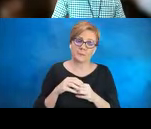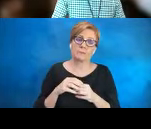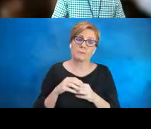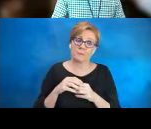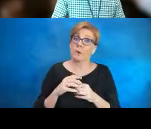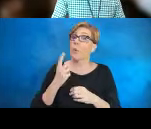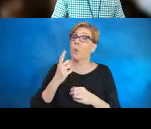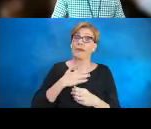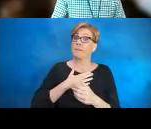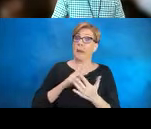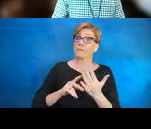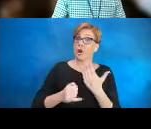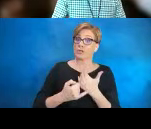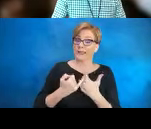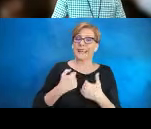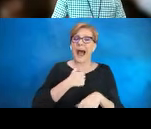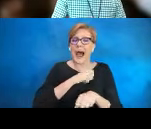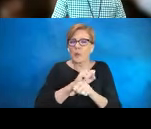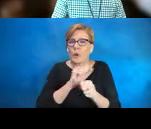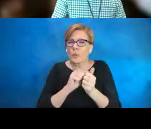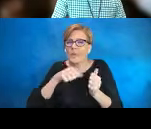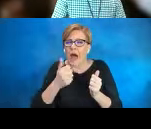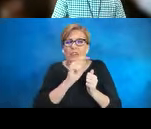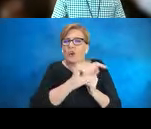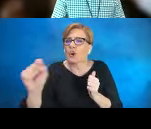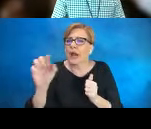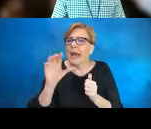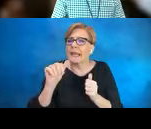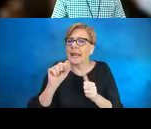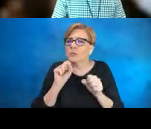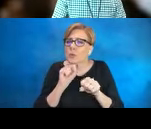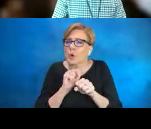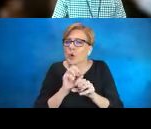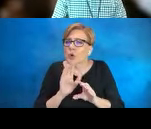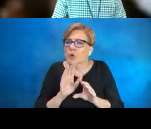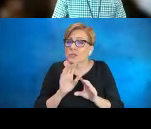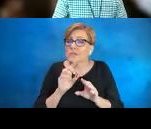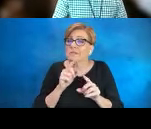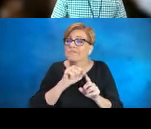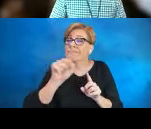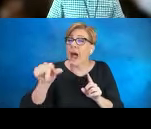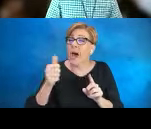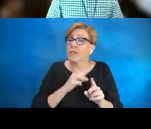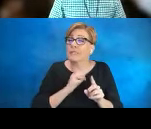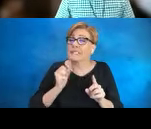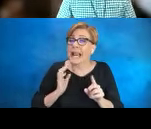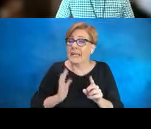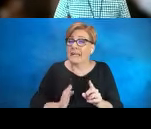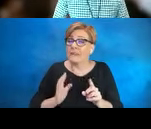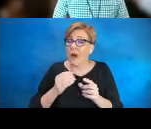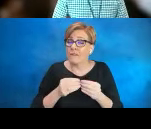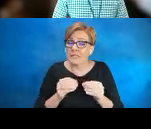projects is to work with other caseworkers across the Senate to talk about kind of a peer support network to